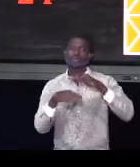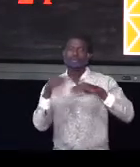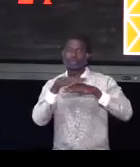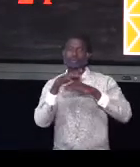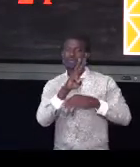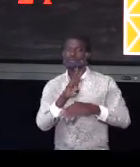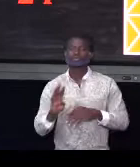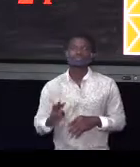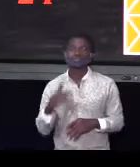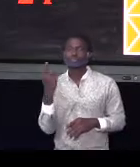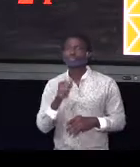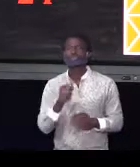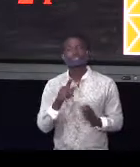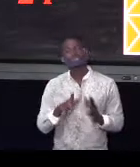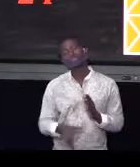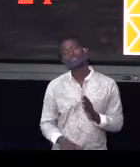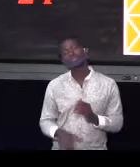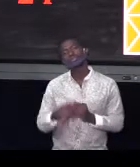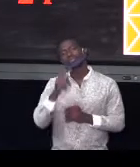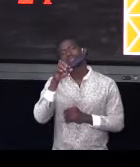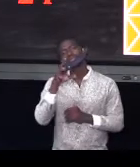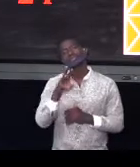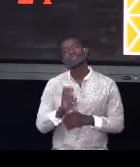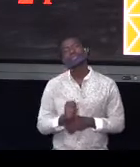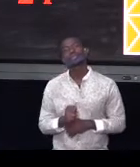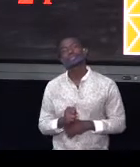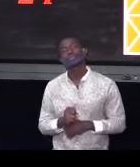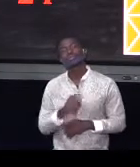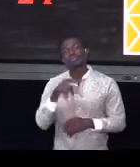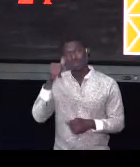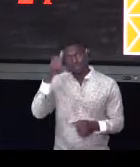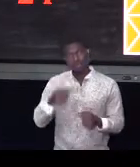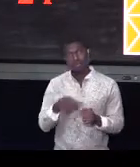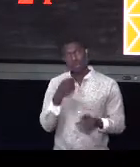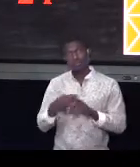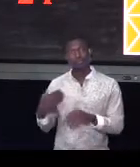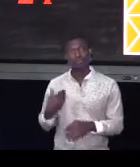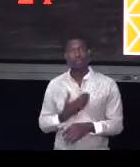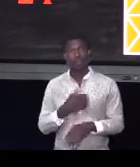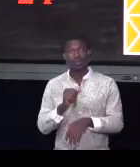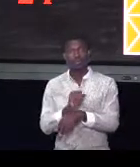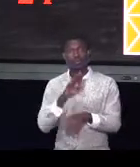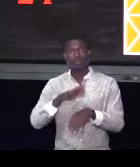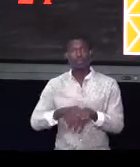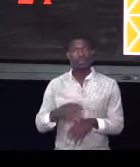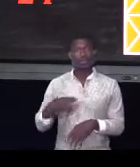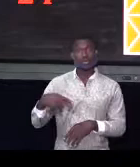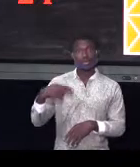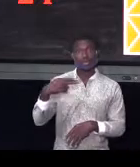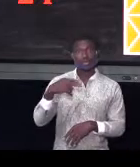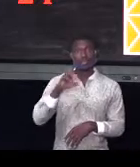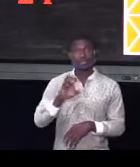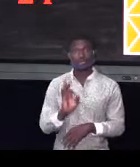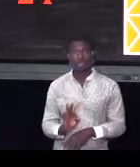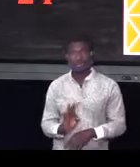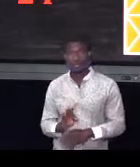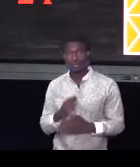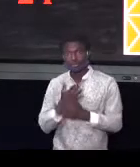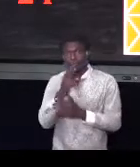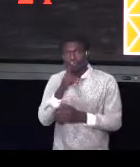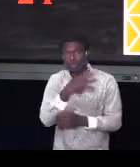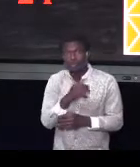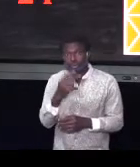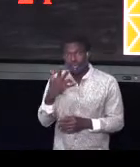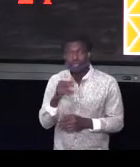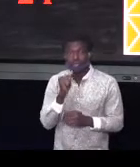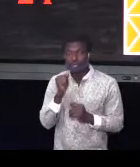what we call the lowest terms. Now, do you remember lowest terms from our work on highest common factor? Yeah, because between